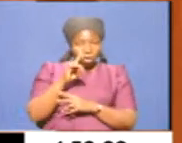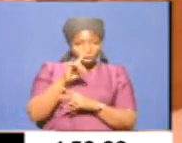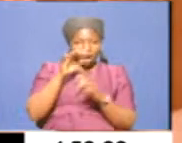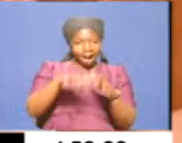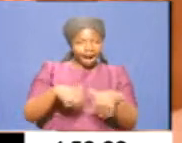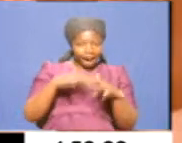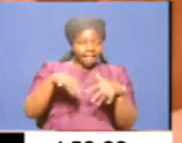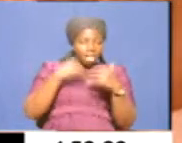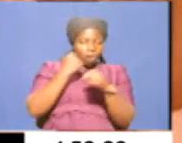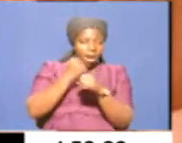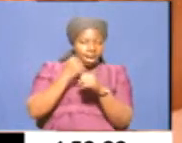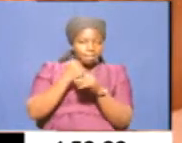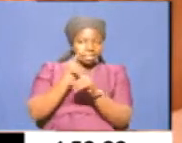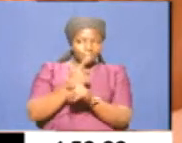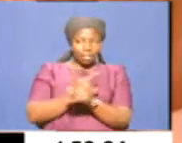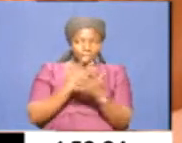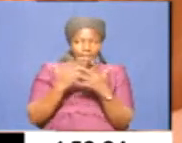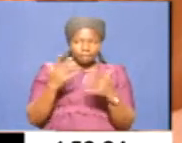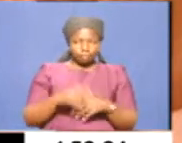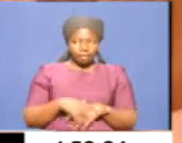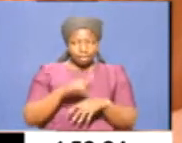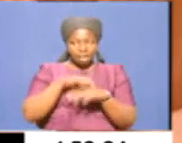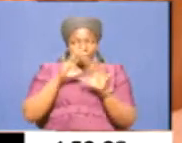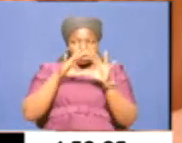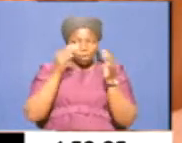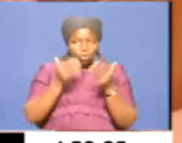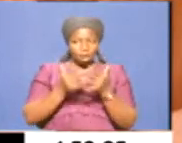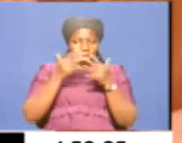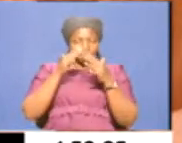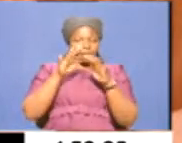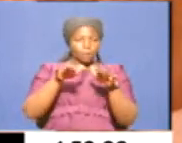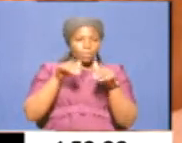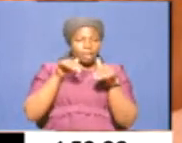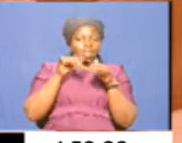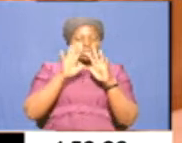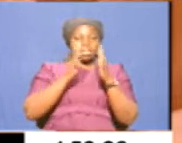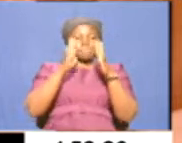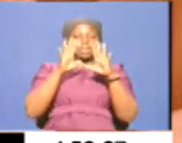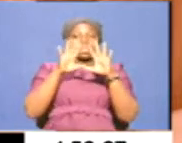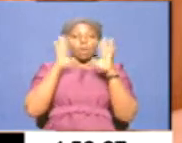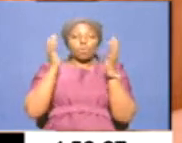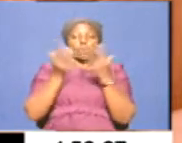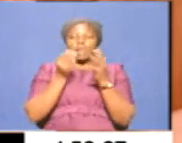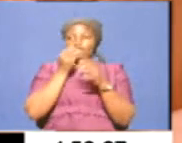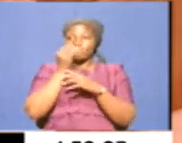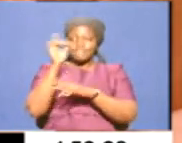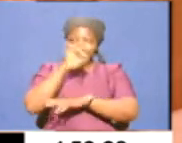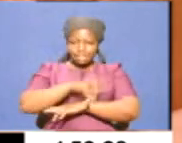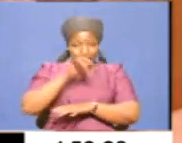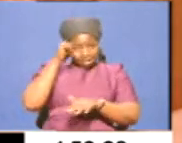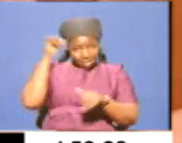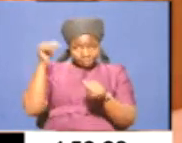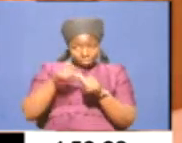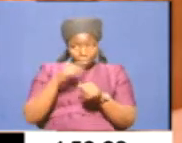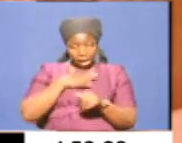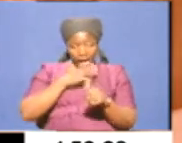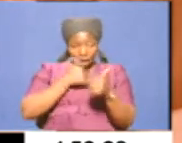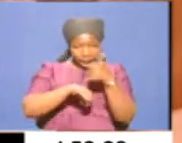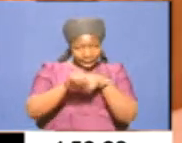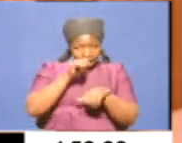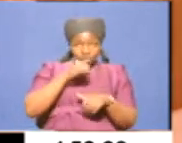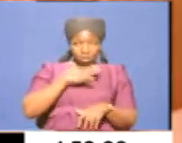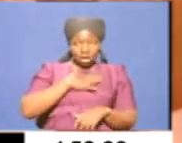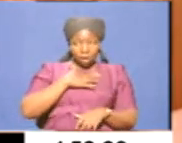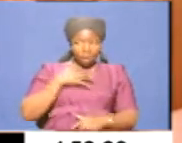and things like that? As the world looks on to mark the World Food Day, remember, our actions are our